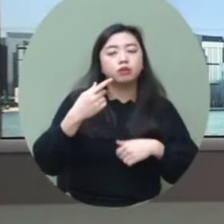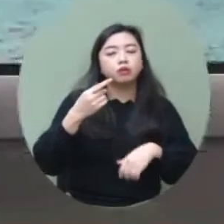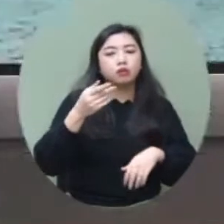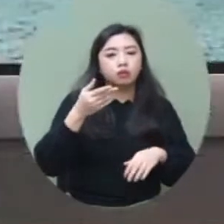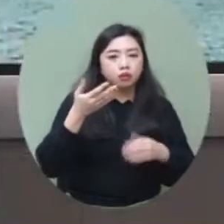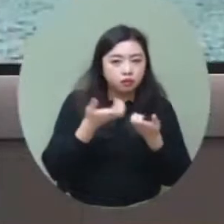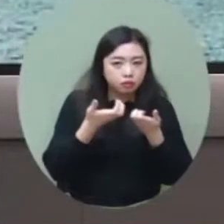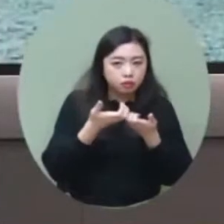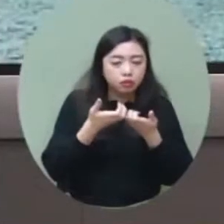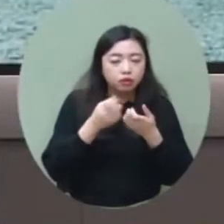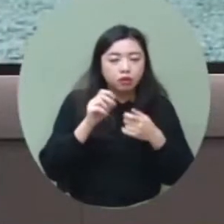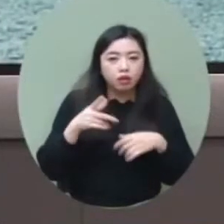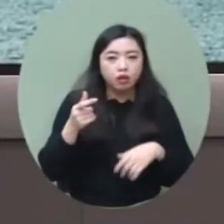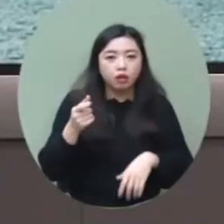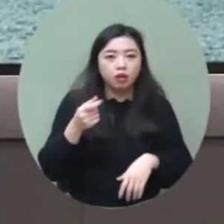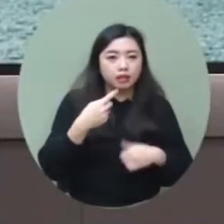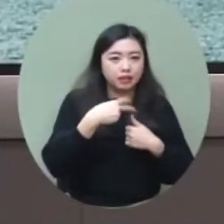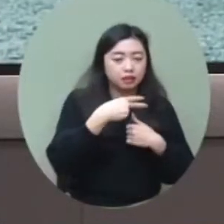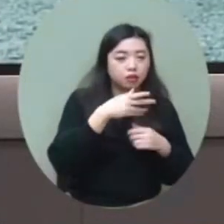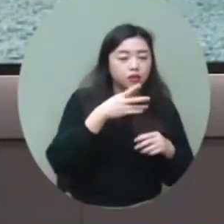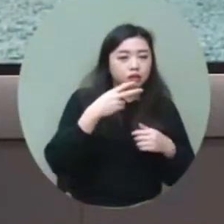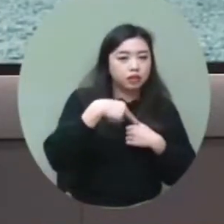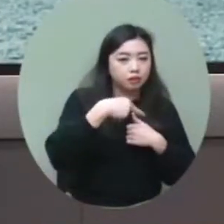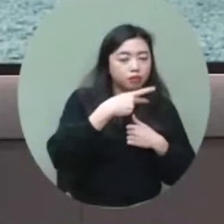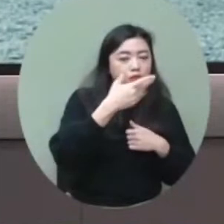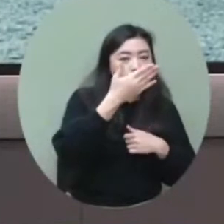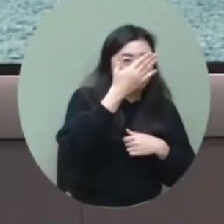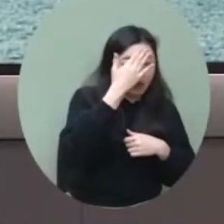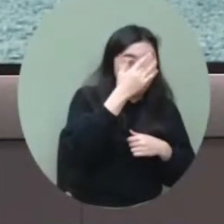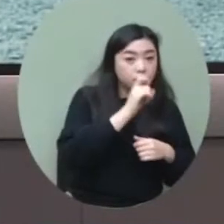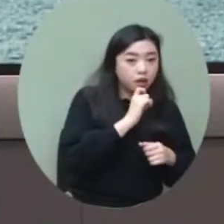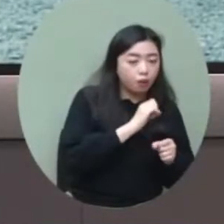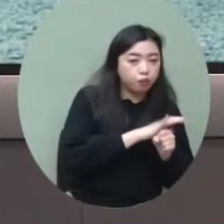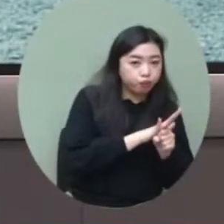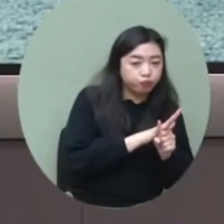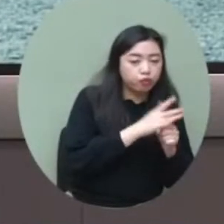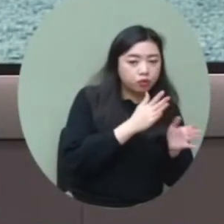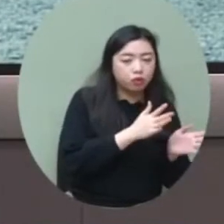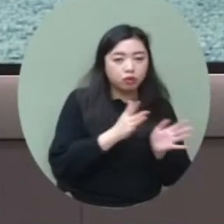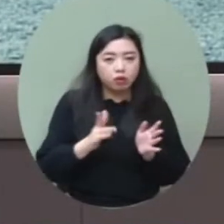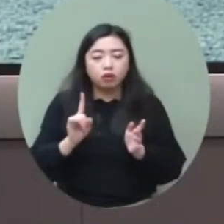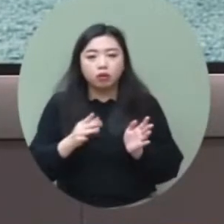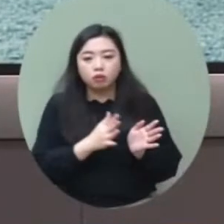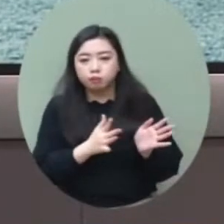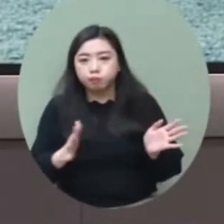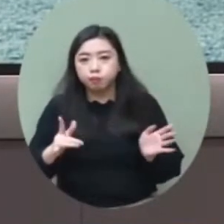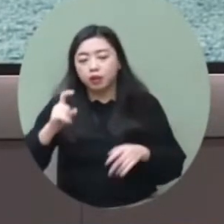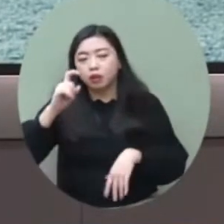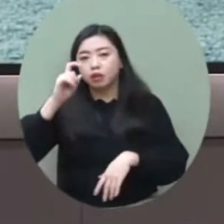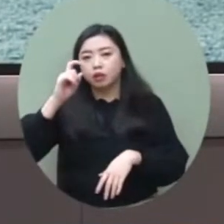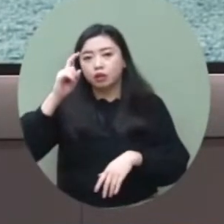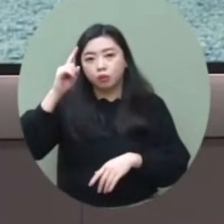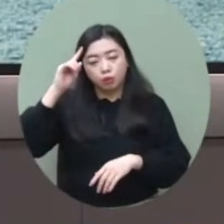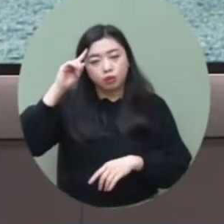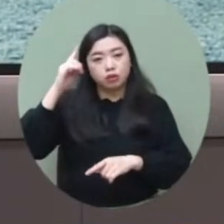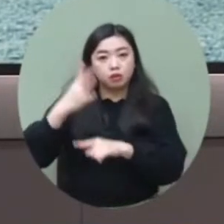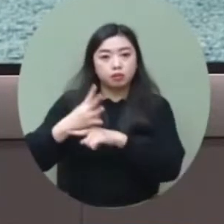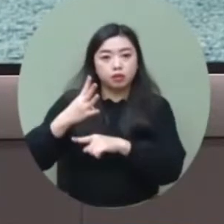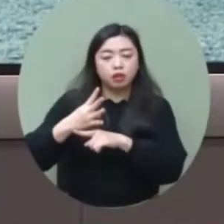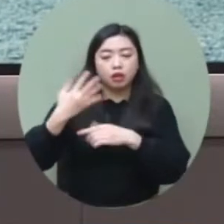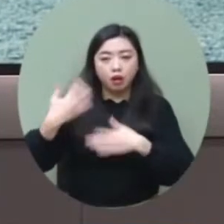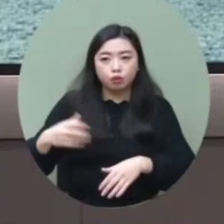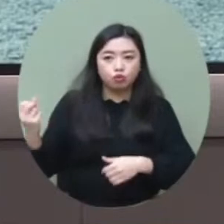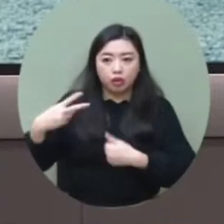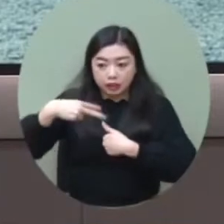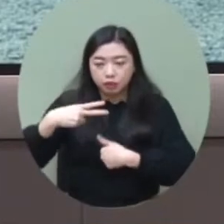If 14 days have left after testing positive at home and the RIT result is now